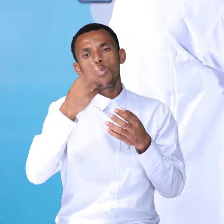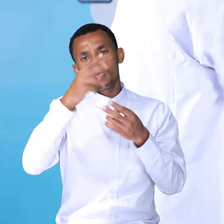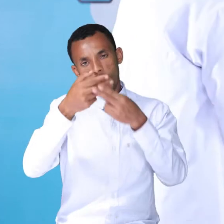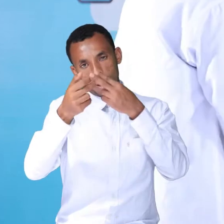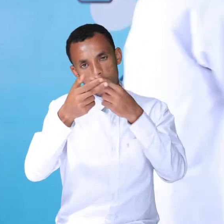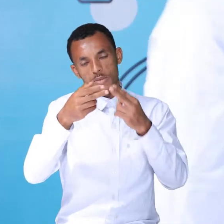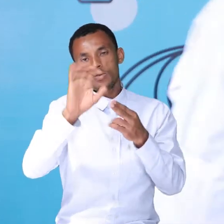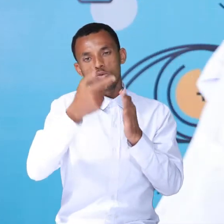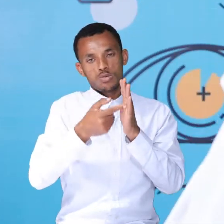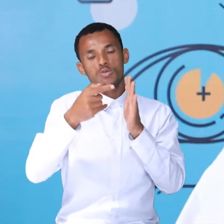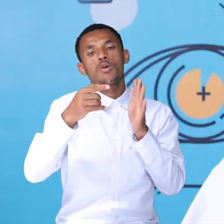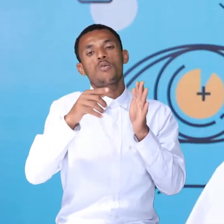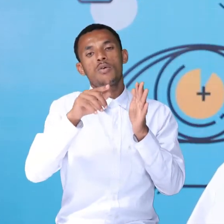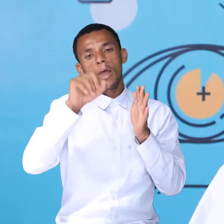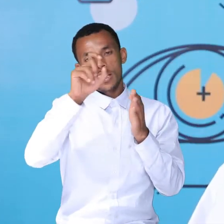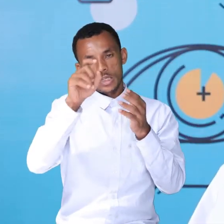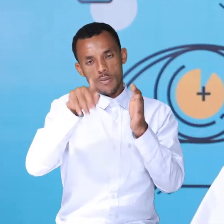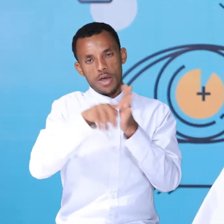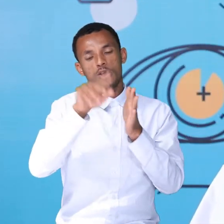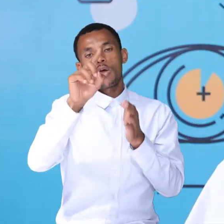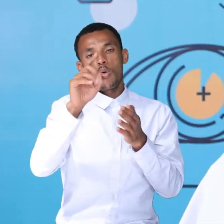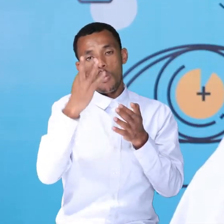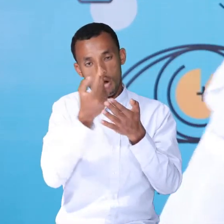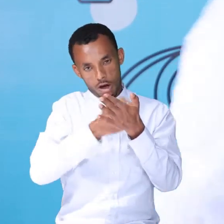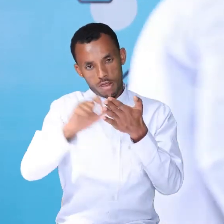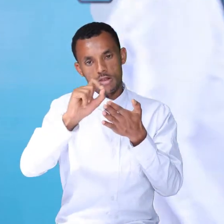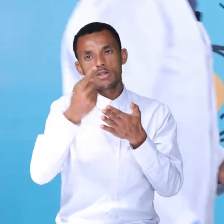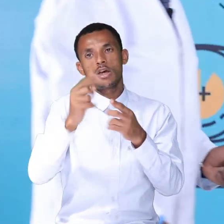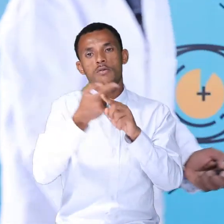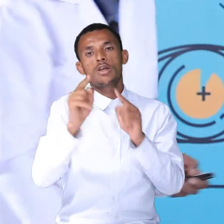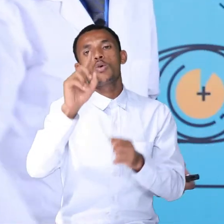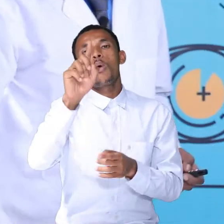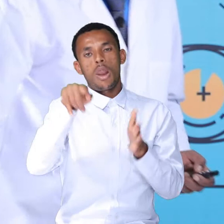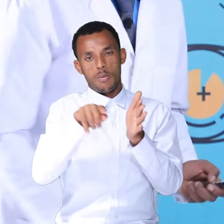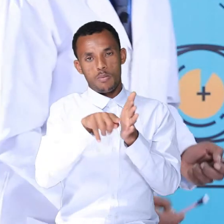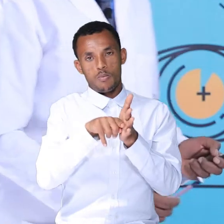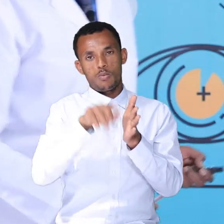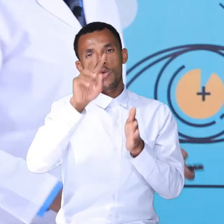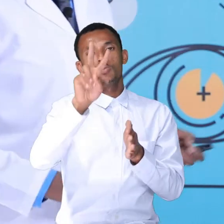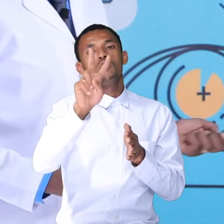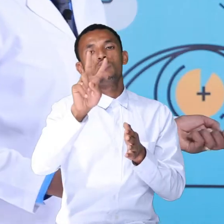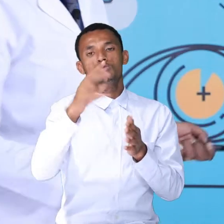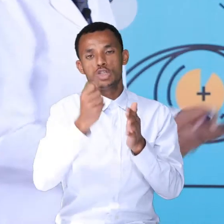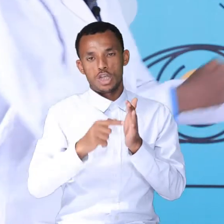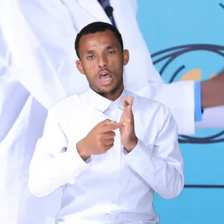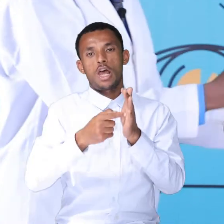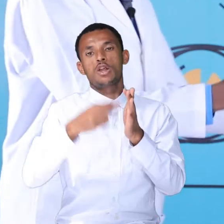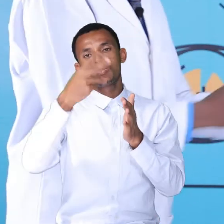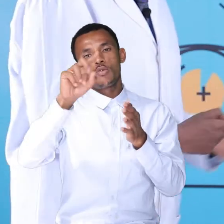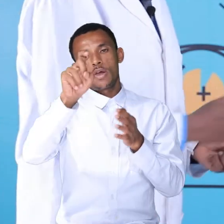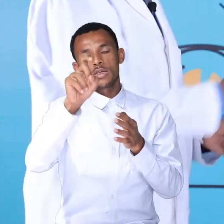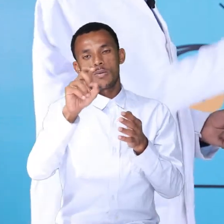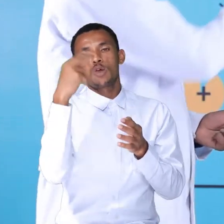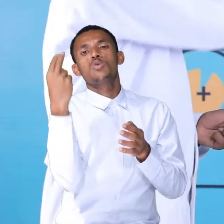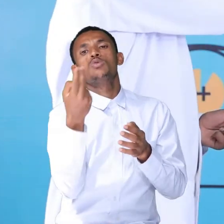cos square of x minus 1, or it could be written as the difference 1 minus 2 sine square of x. So by